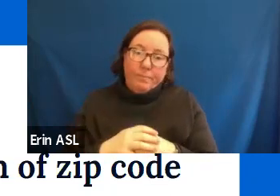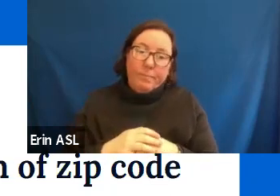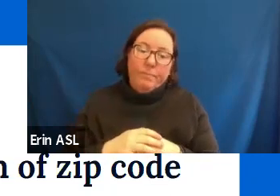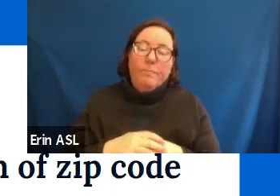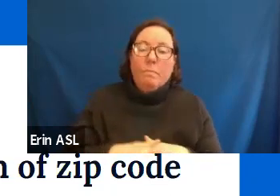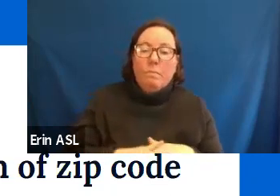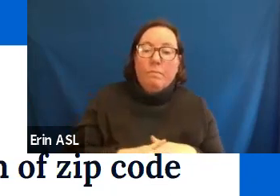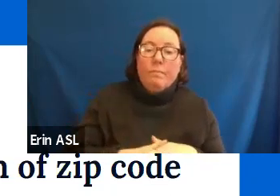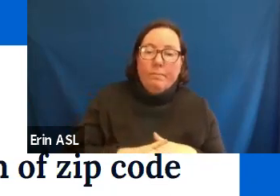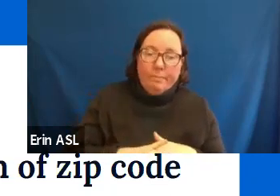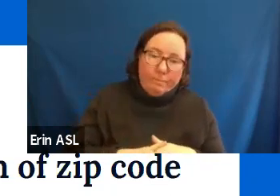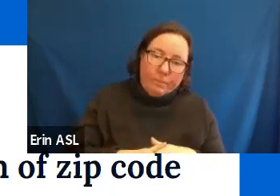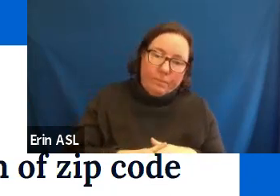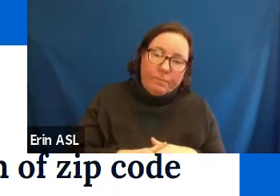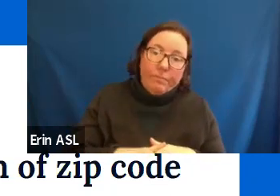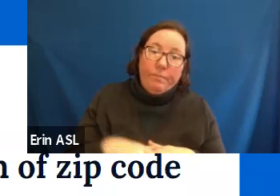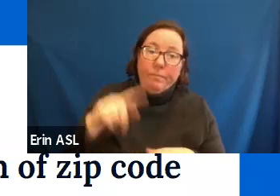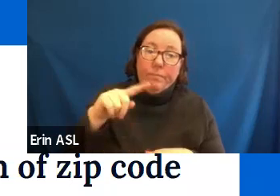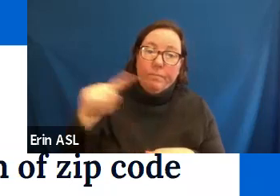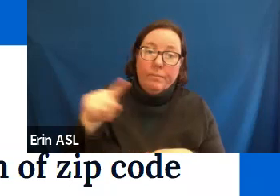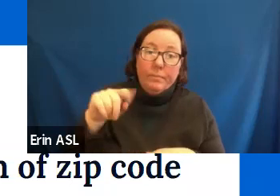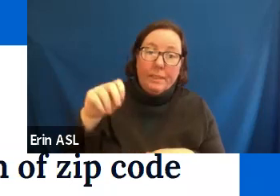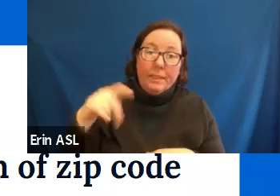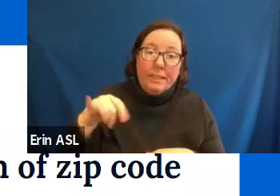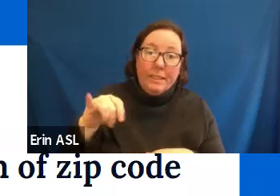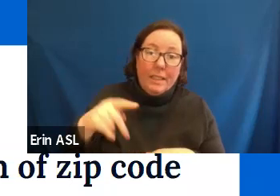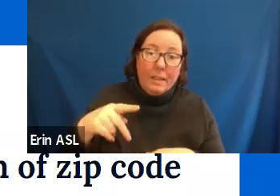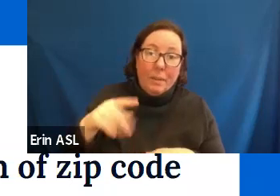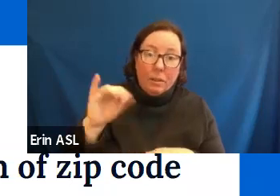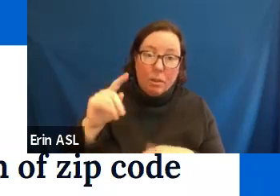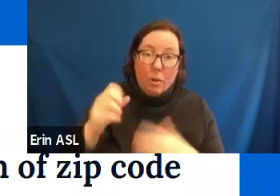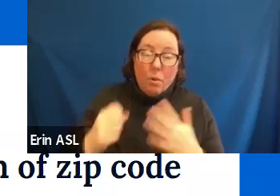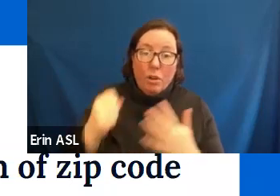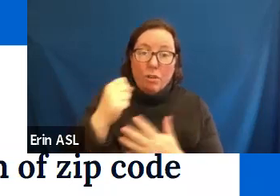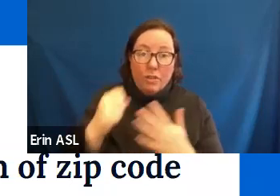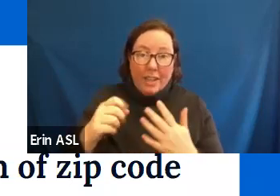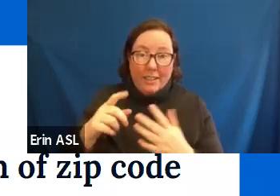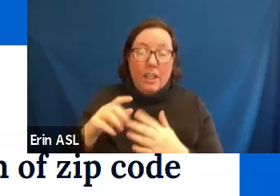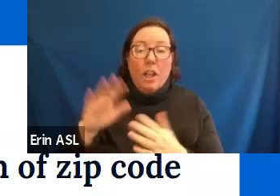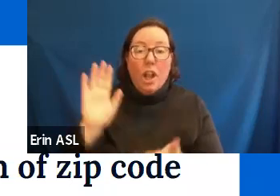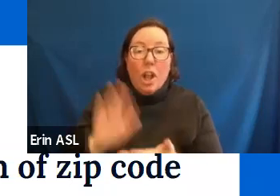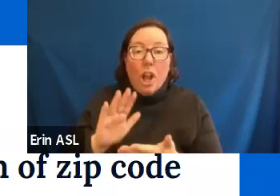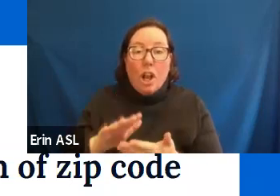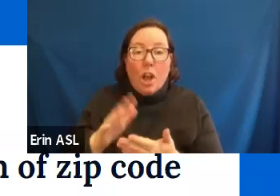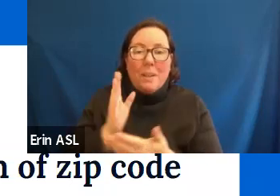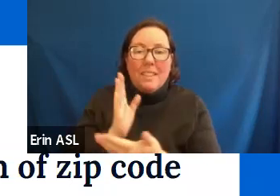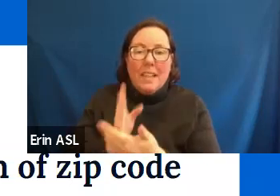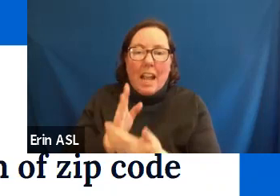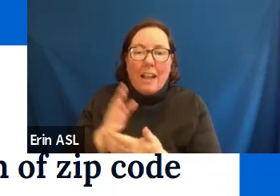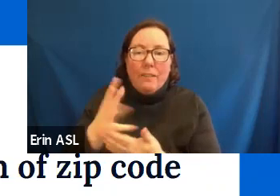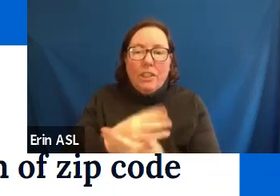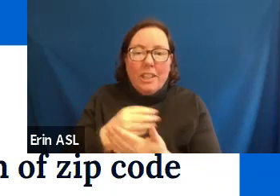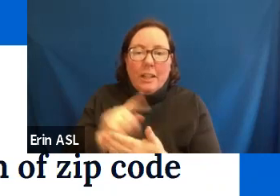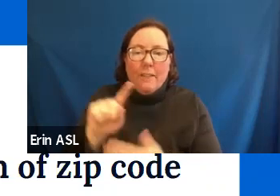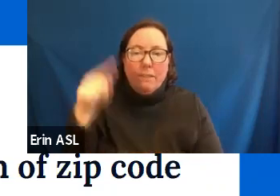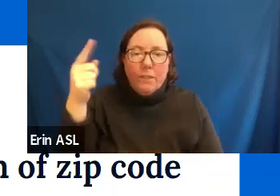Yeah. So the zip codes will be ranked from the zip code with the lowest median family income to